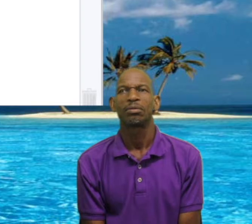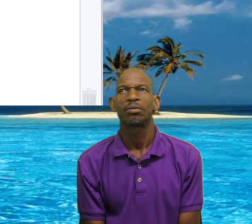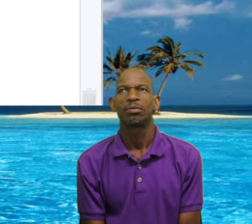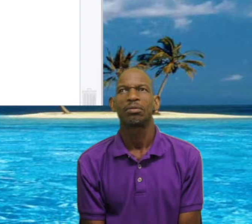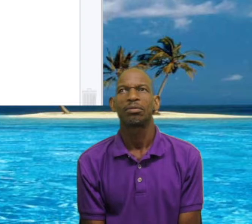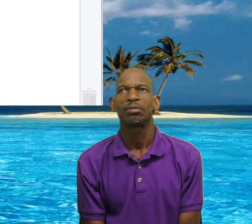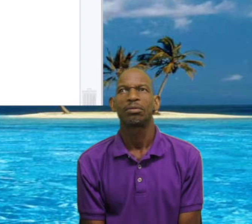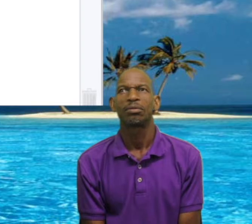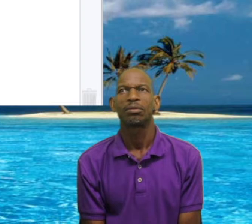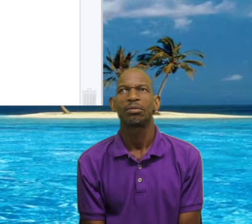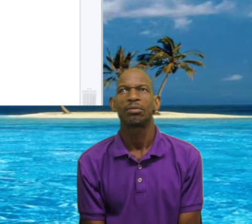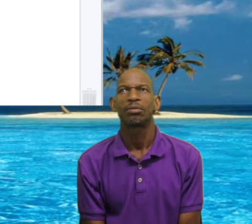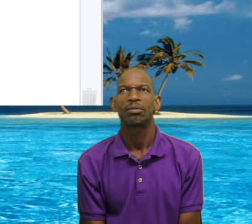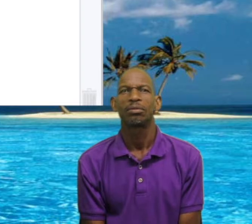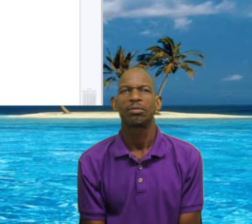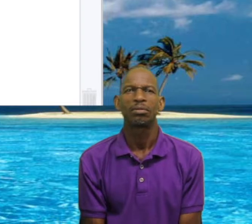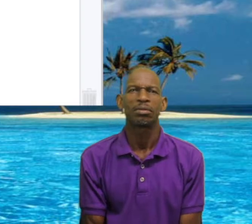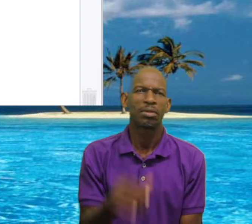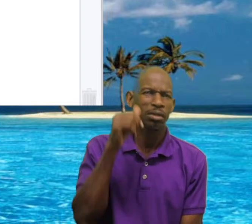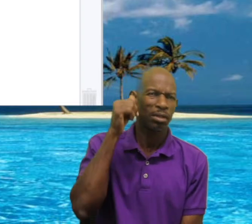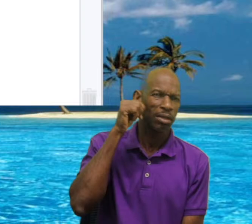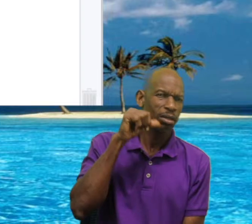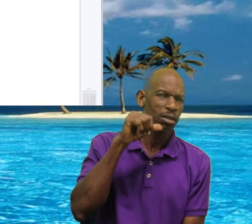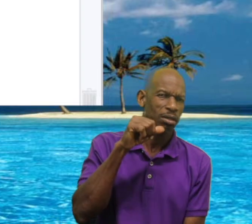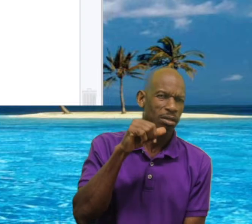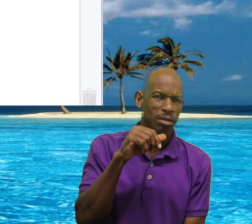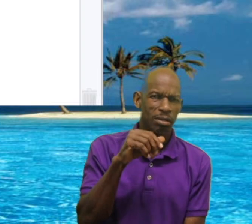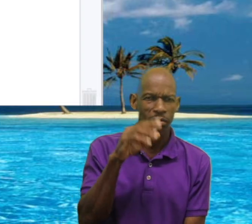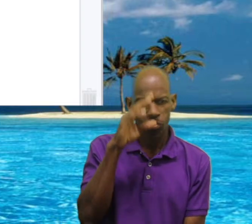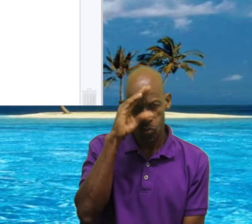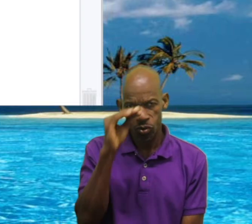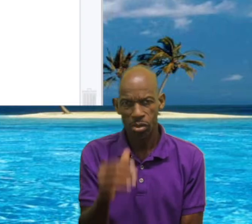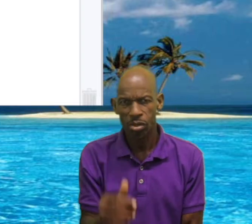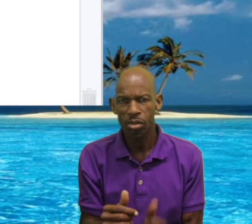I seen girl, boy. Is that what it?